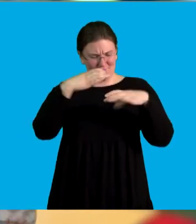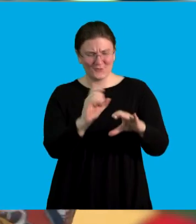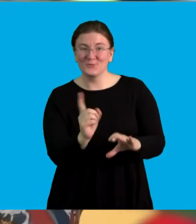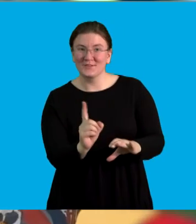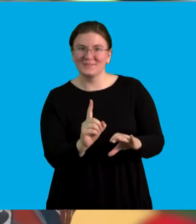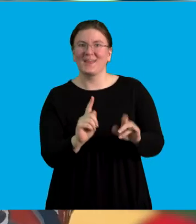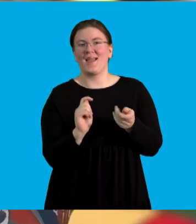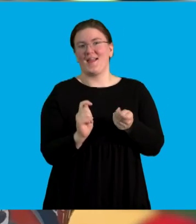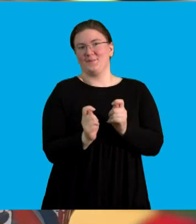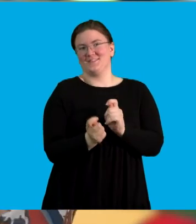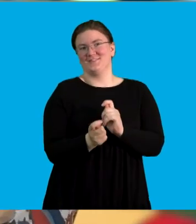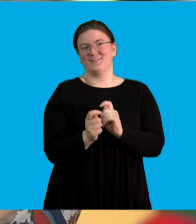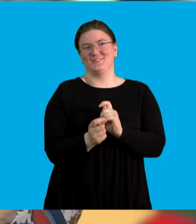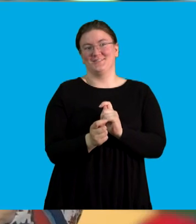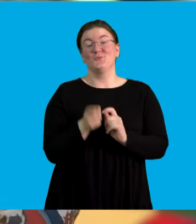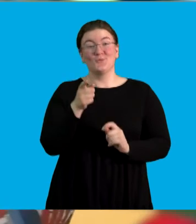did you know that